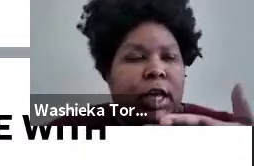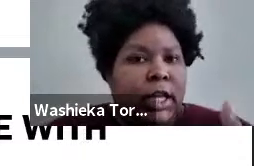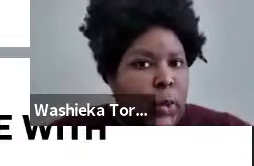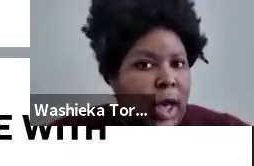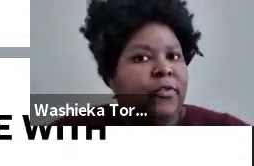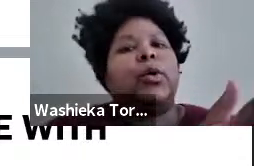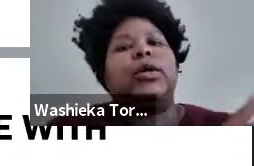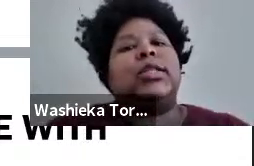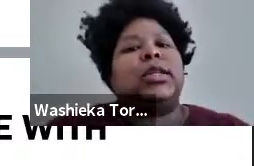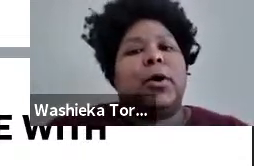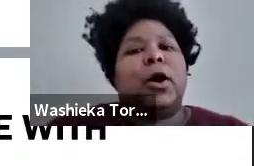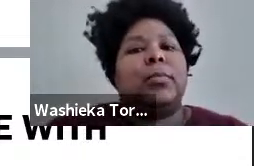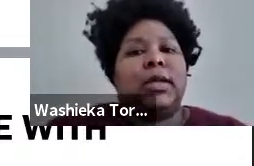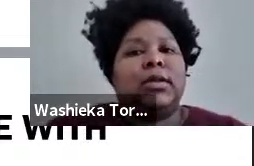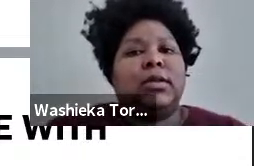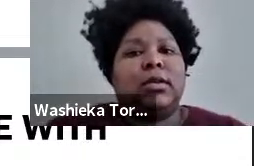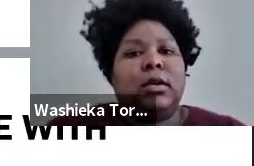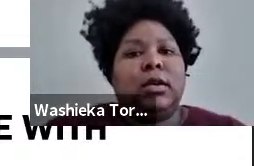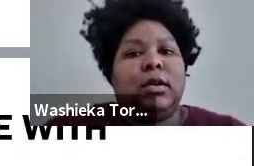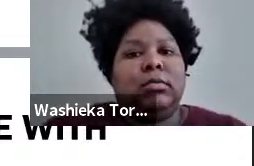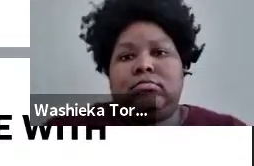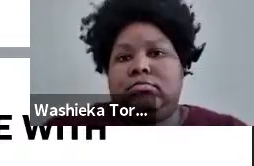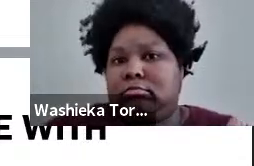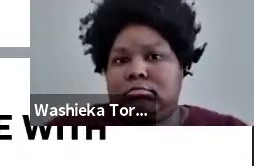person. It's whoever works in that department.